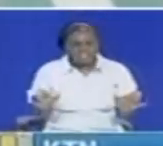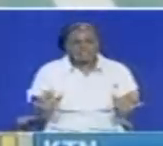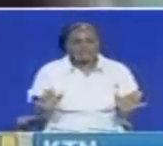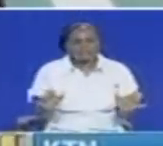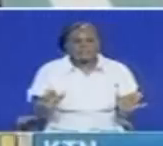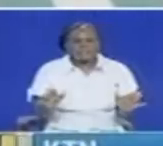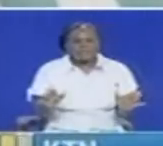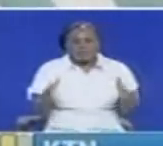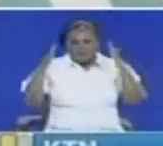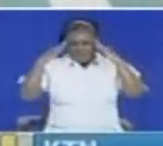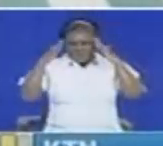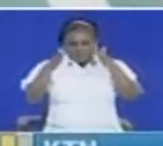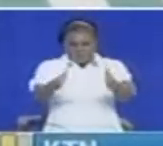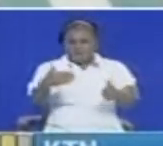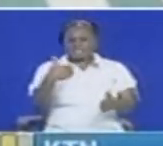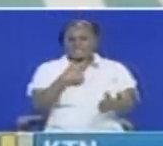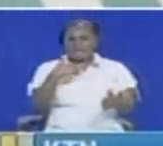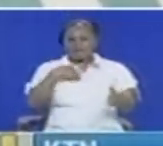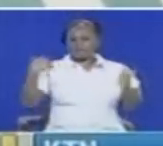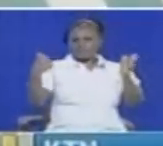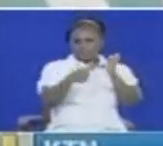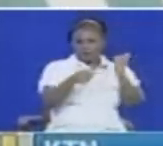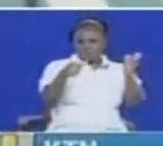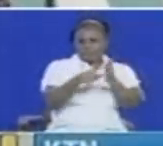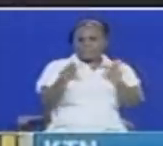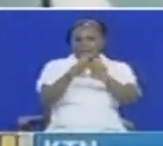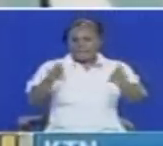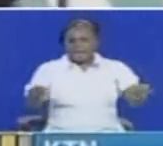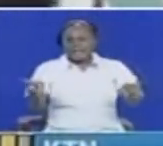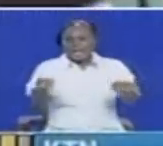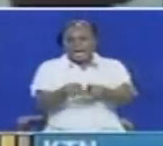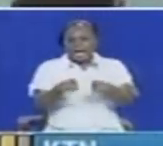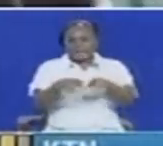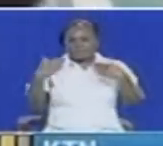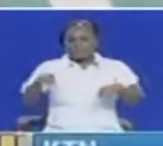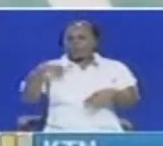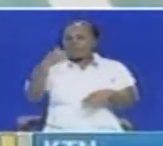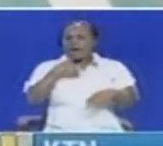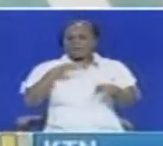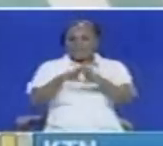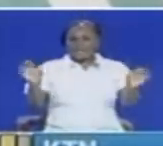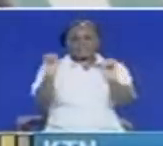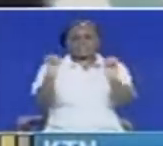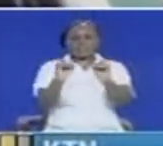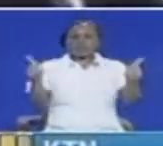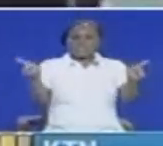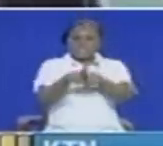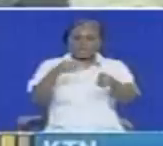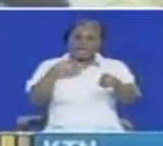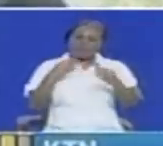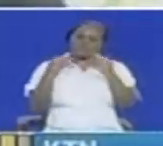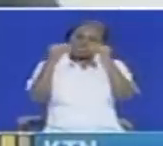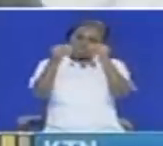are focused on the problem of land and squatters in our country. We have the